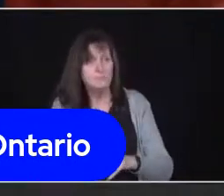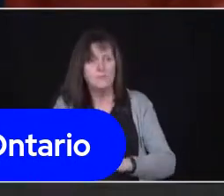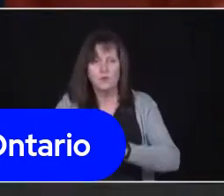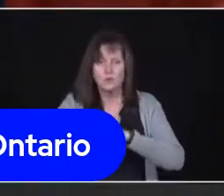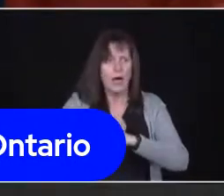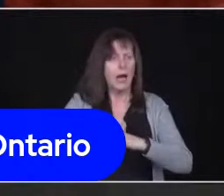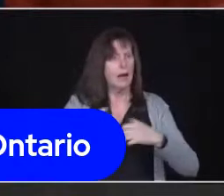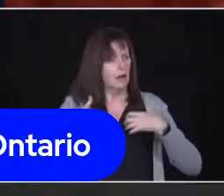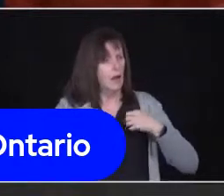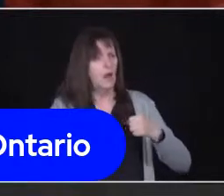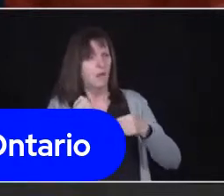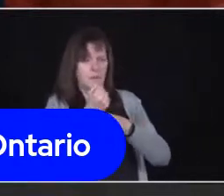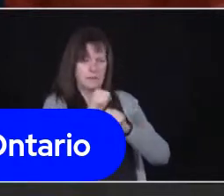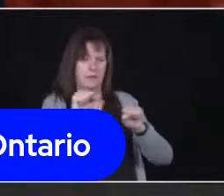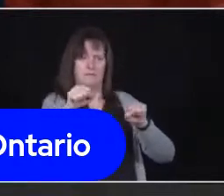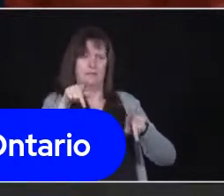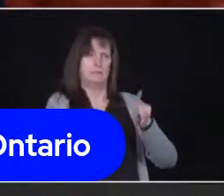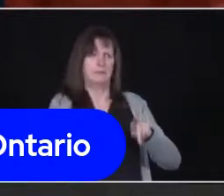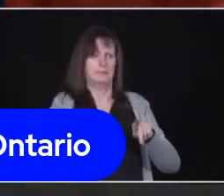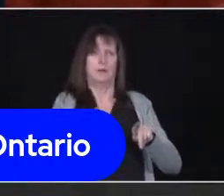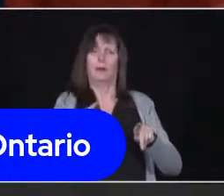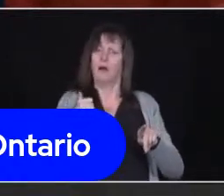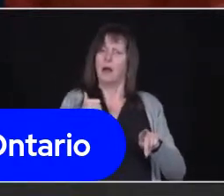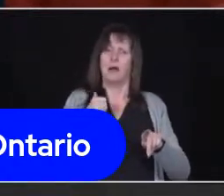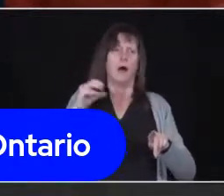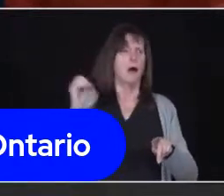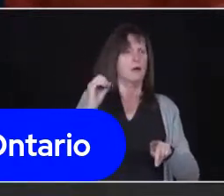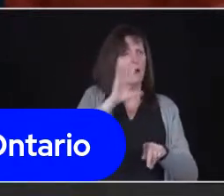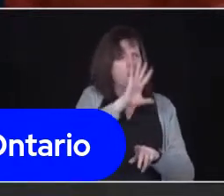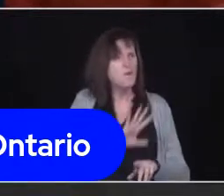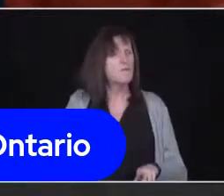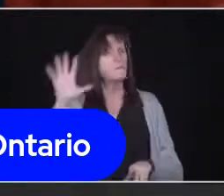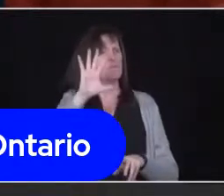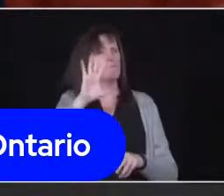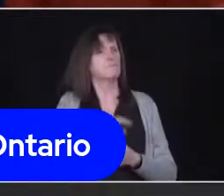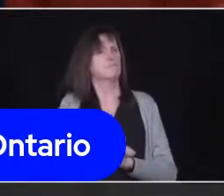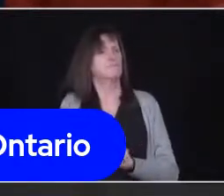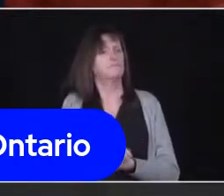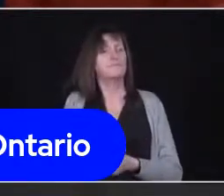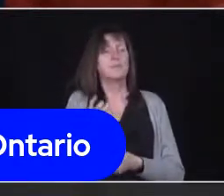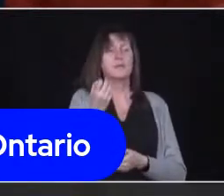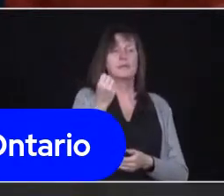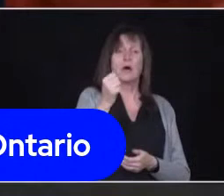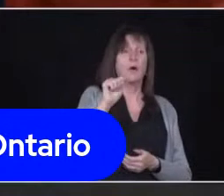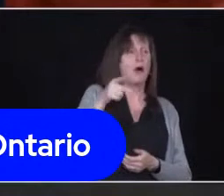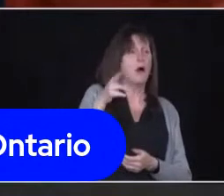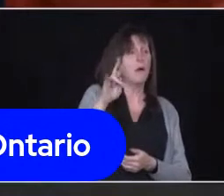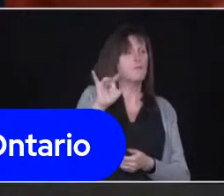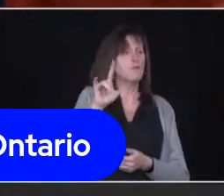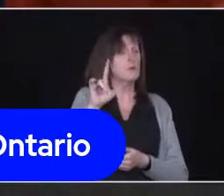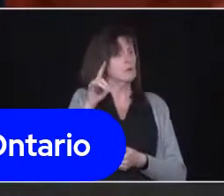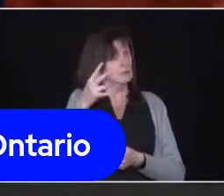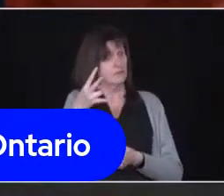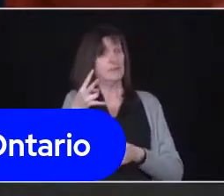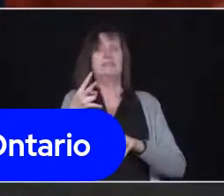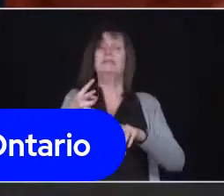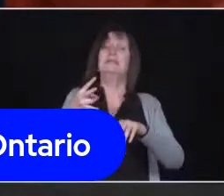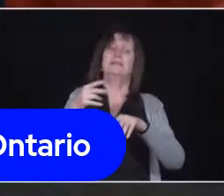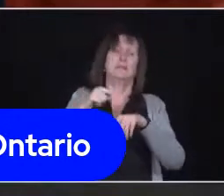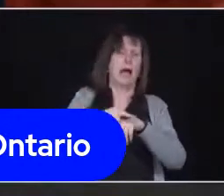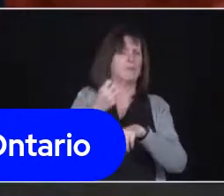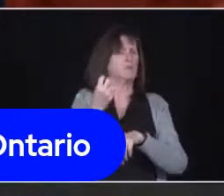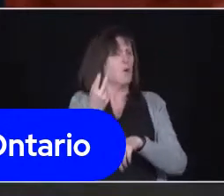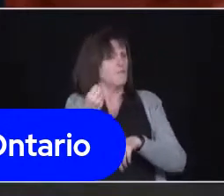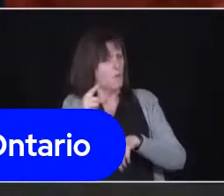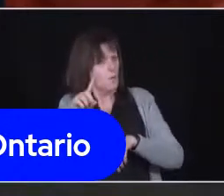Ontarians. Effective Saturday, April 17th at 12:01 a.m., all outdoor social gatherings and